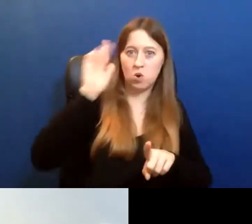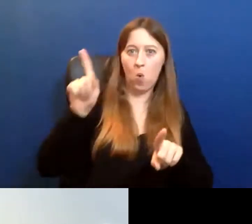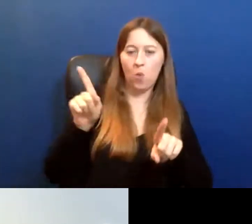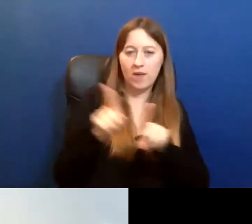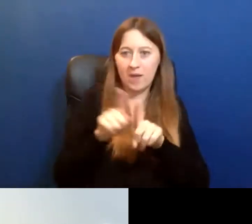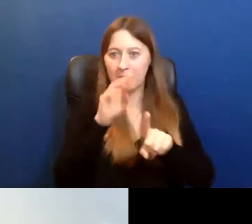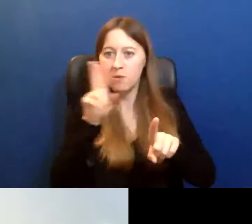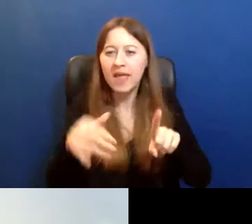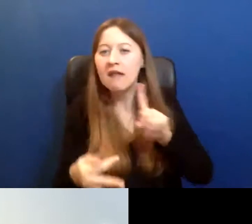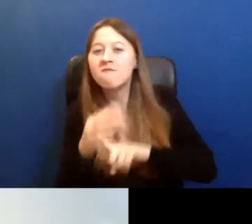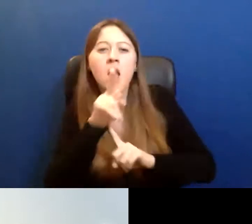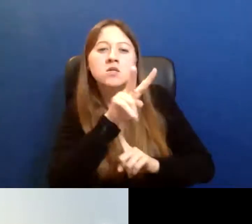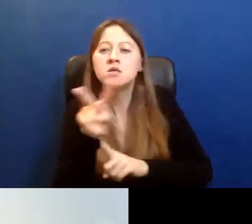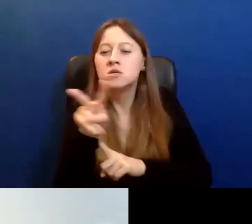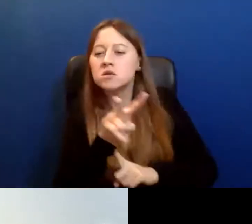you are.